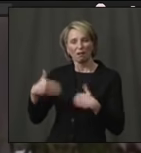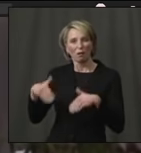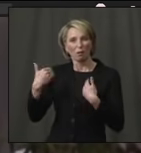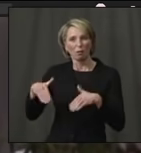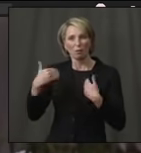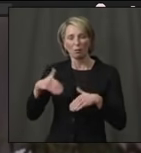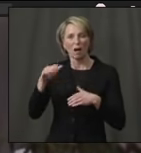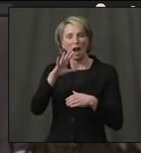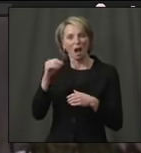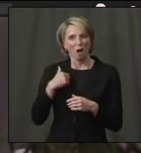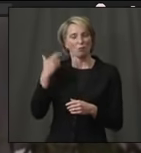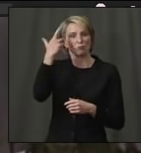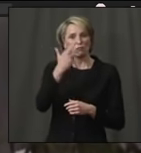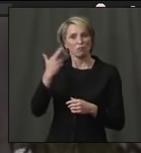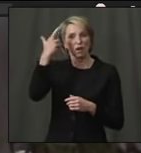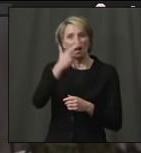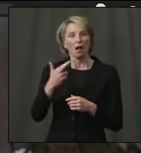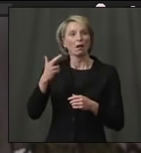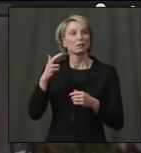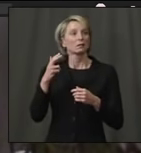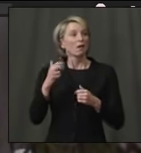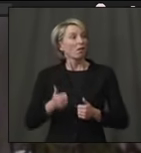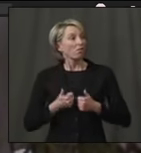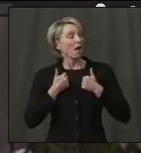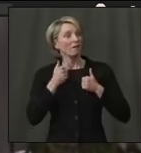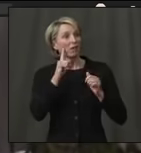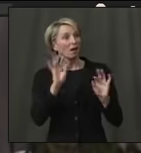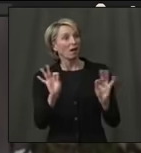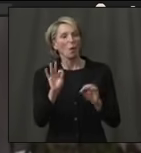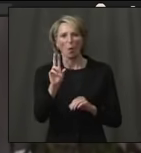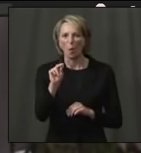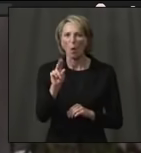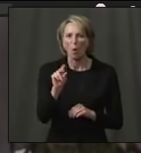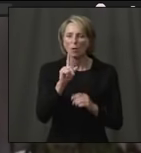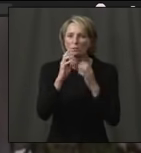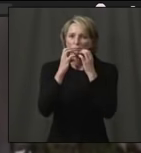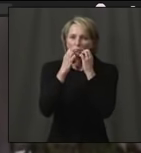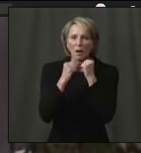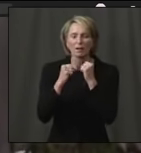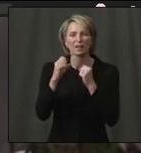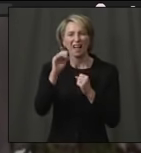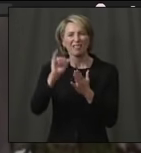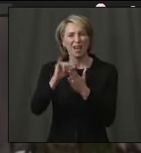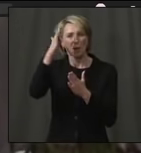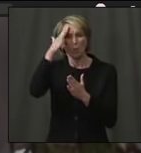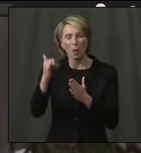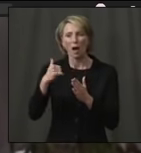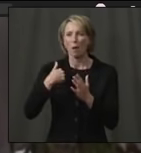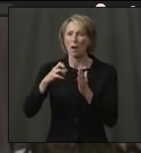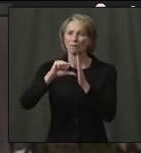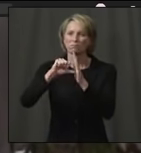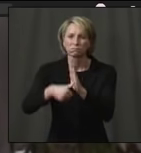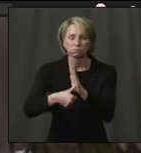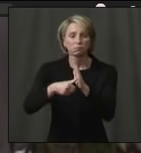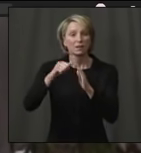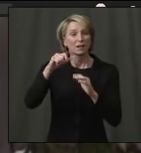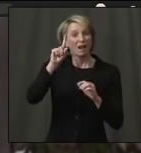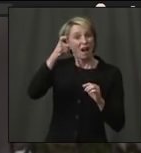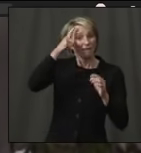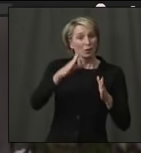life and how precious life is. And that's why I cannot stress enough in the governor's leadership here